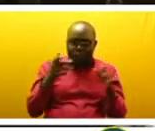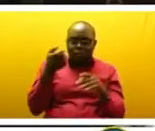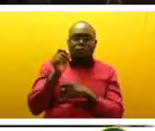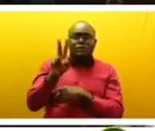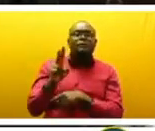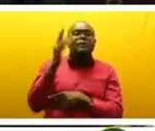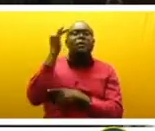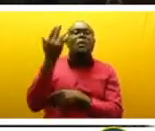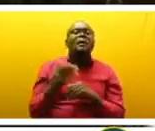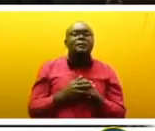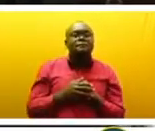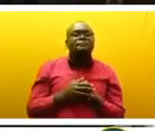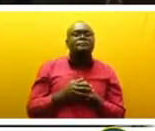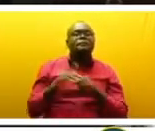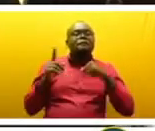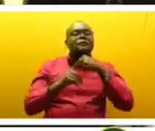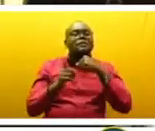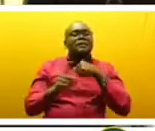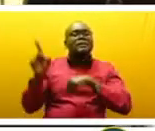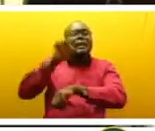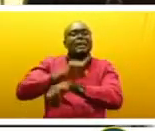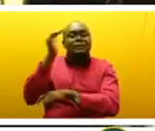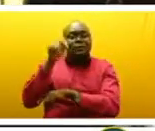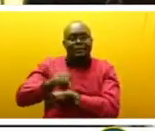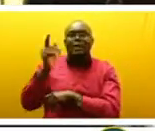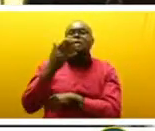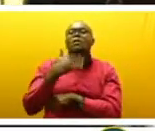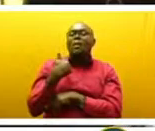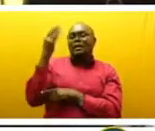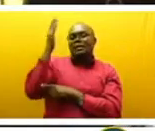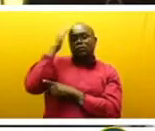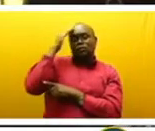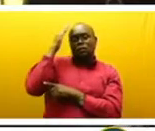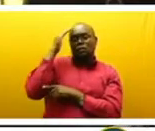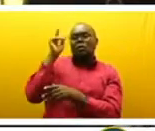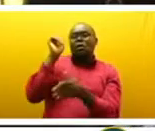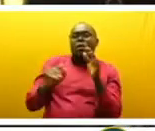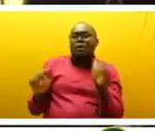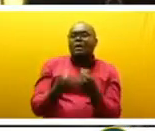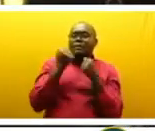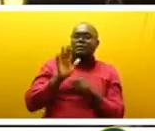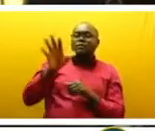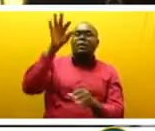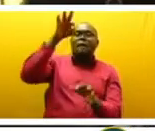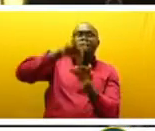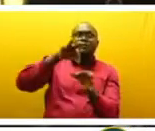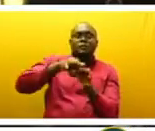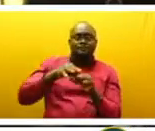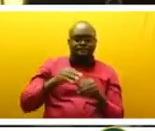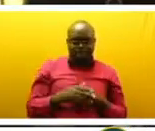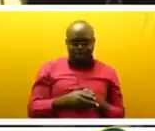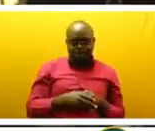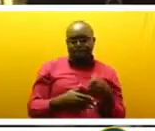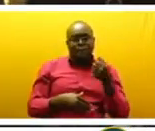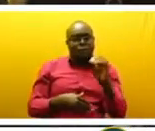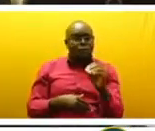stations for the 6 days is because you wanted to know what happened to your vote.